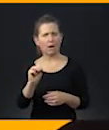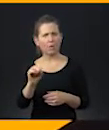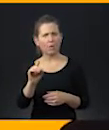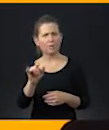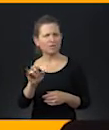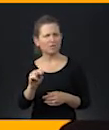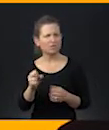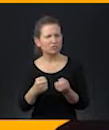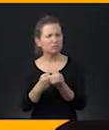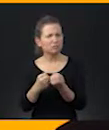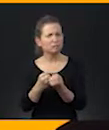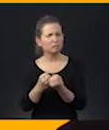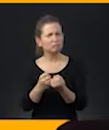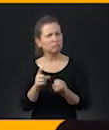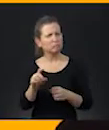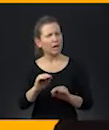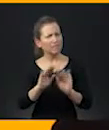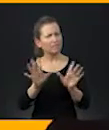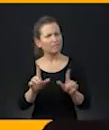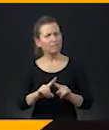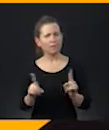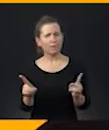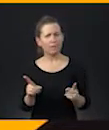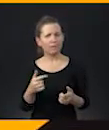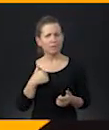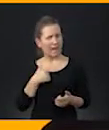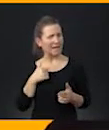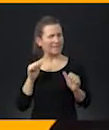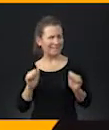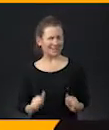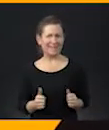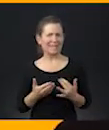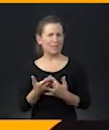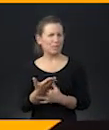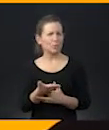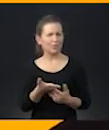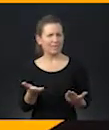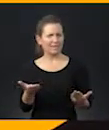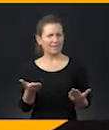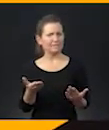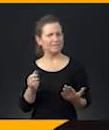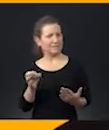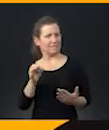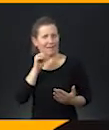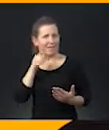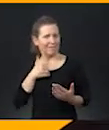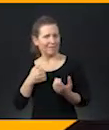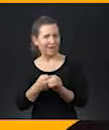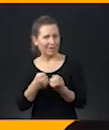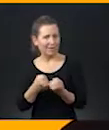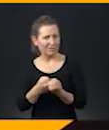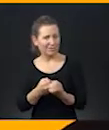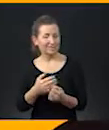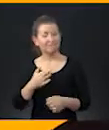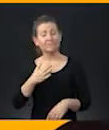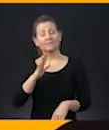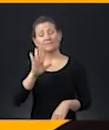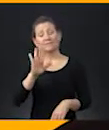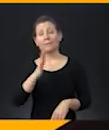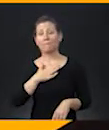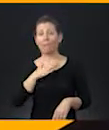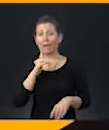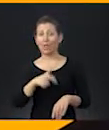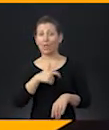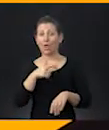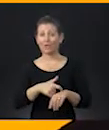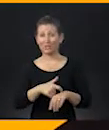obviously. But I will push through anything that I'm not accommodated for. However, my long-term career goal,